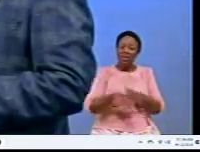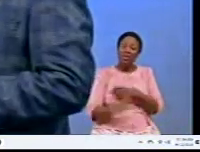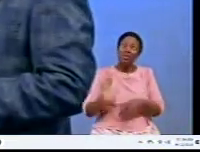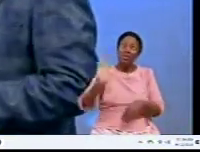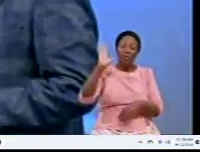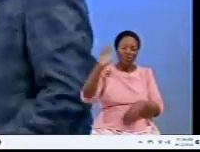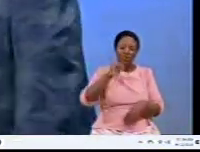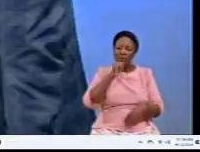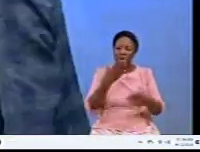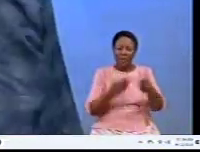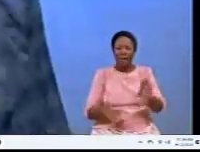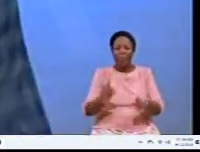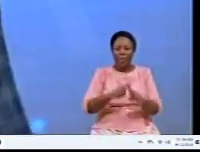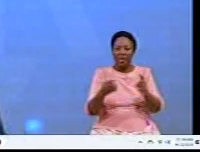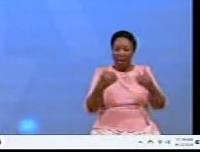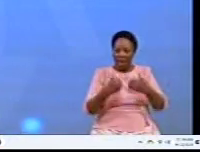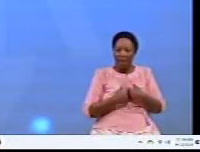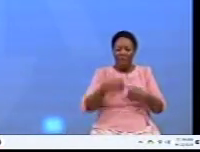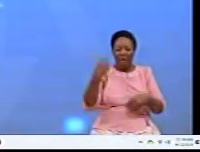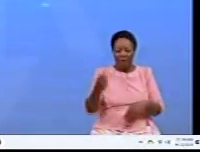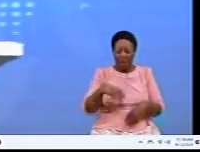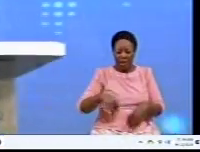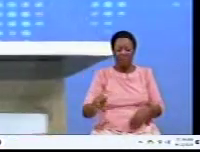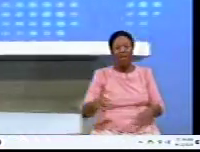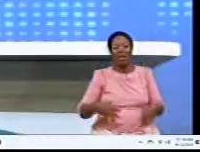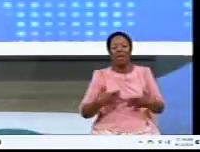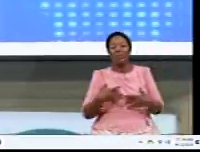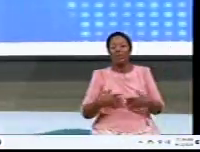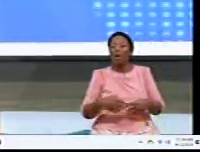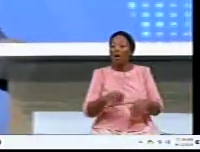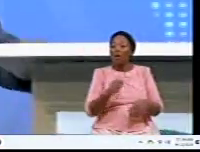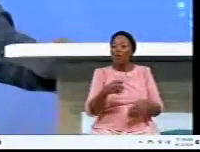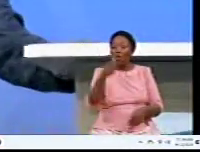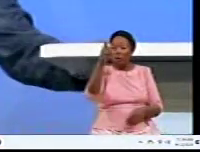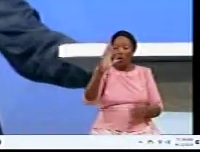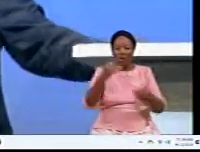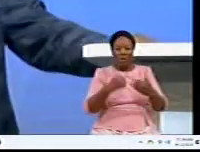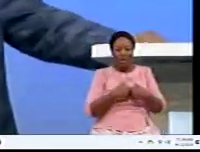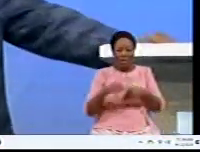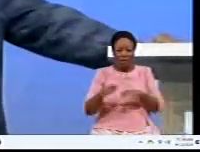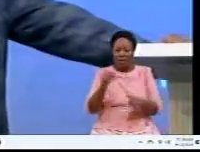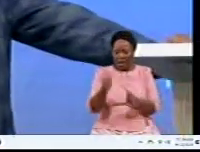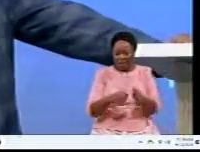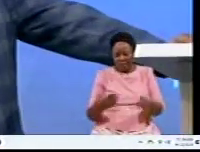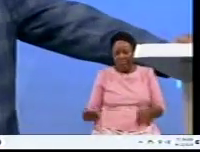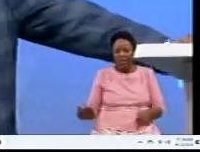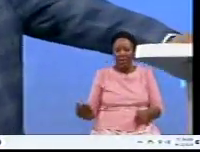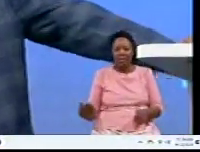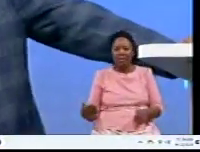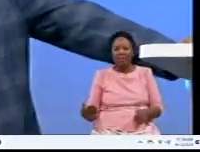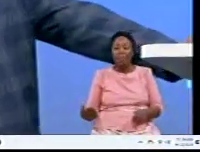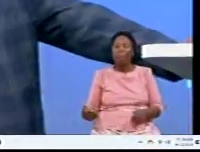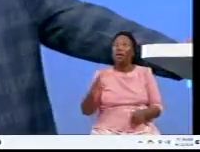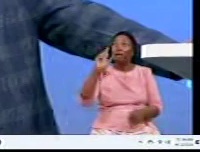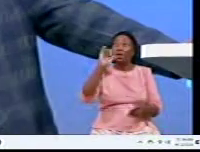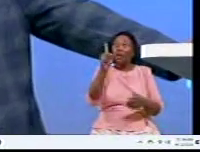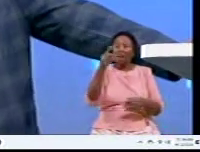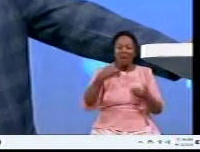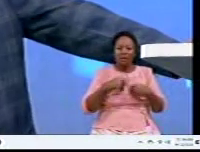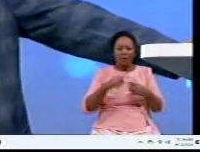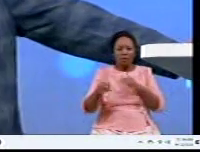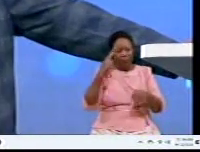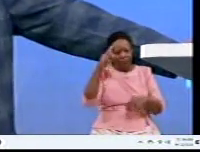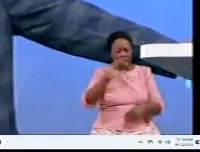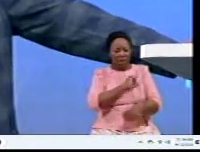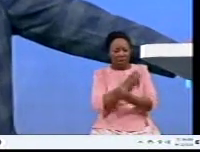not perish but have everlasting life. God has done everything he ought to do for your